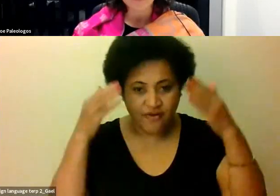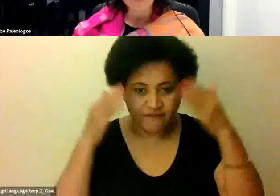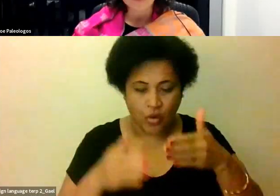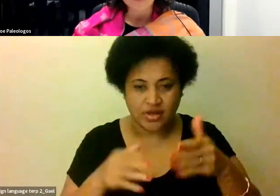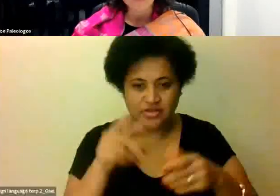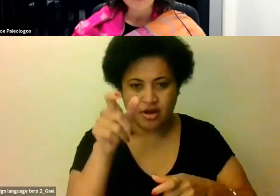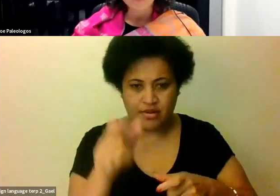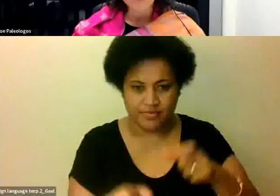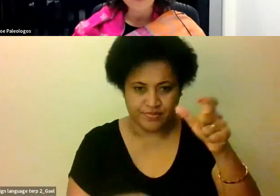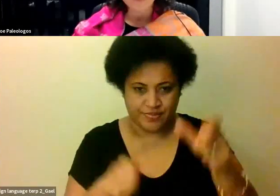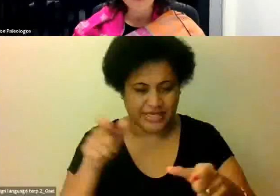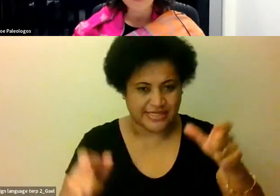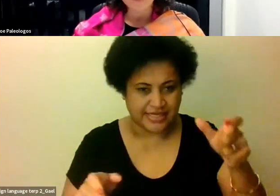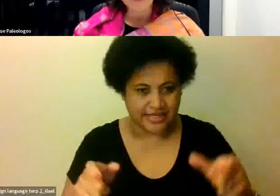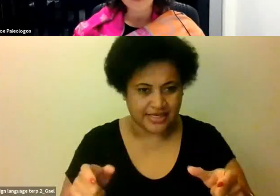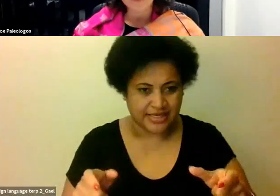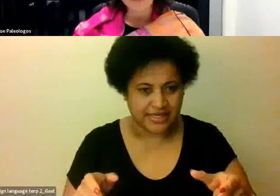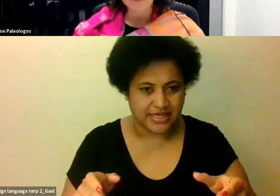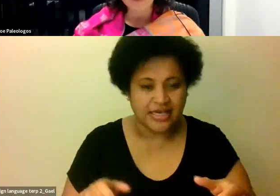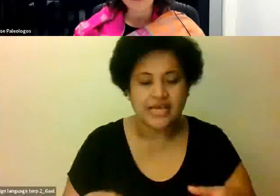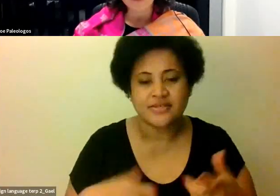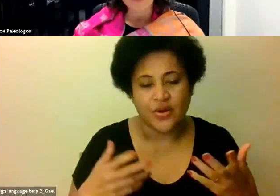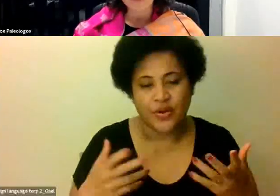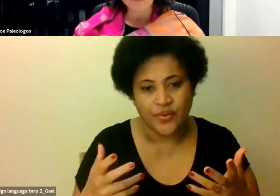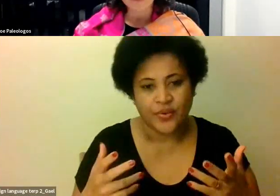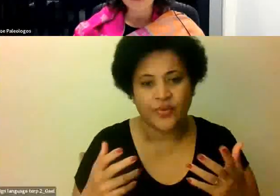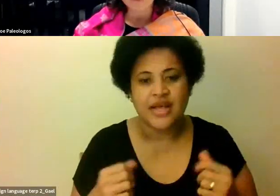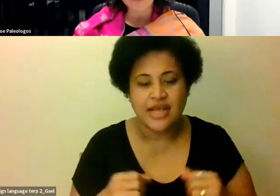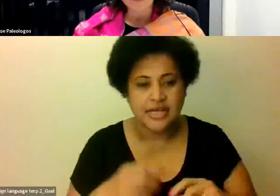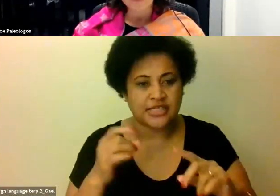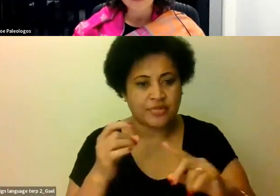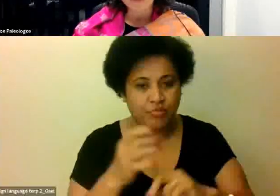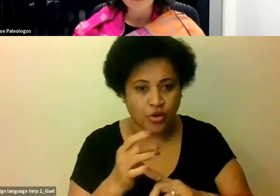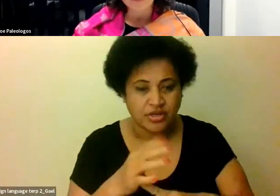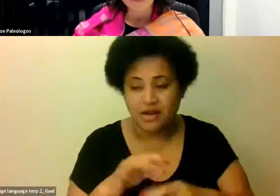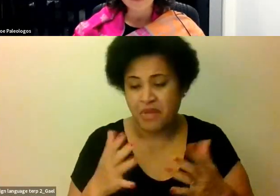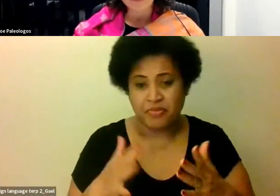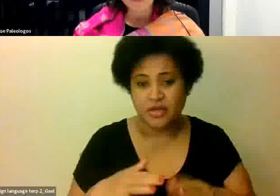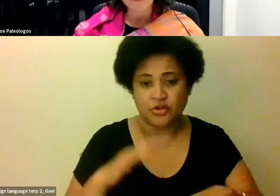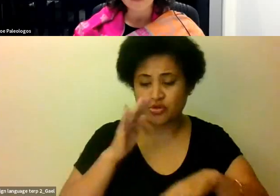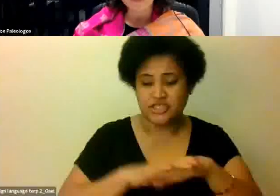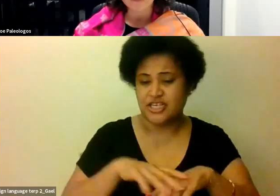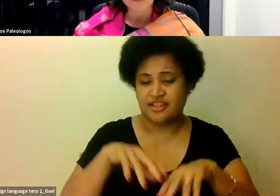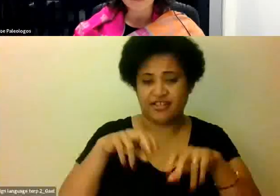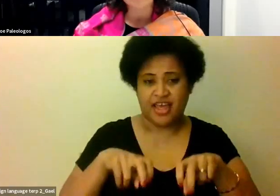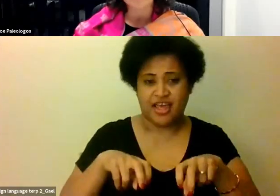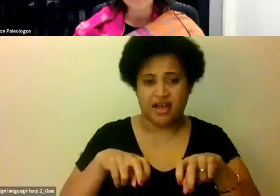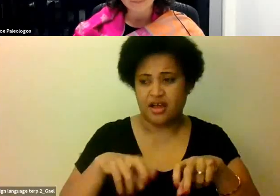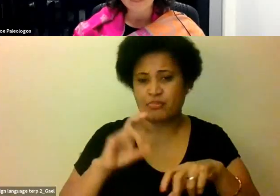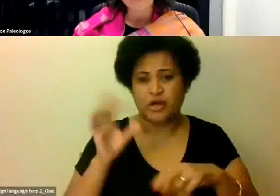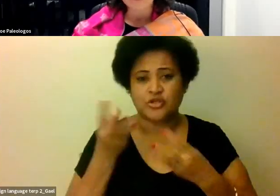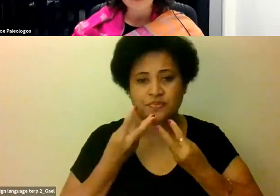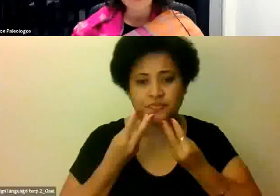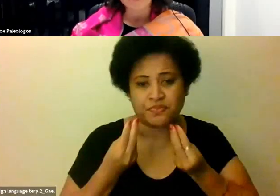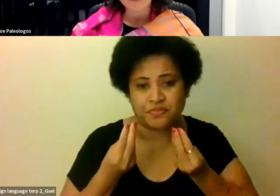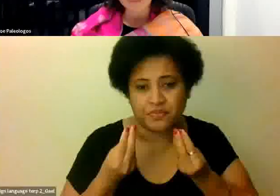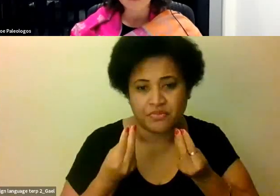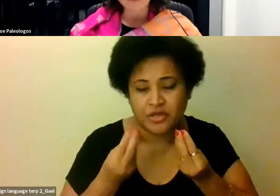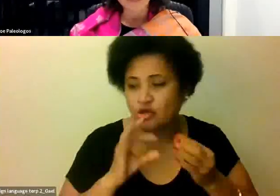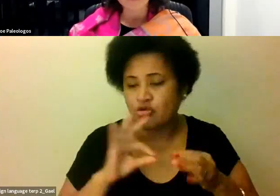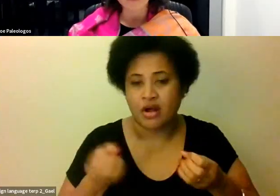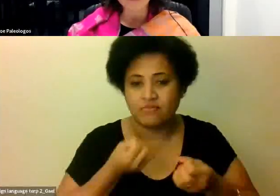especially, you know, especially where we've had quotas, is, you know, they may have a seat at the table, but not so much of a voice. And I think therefore the value of